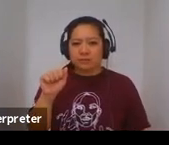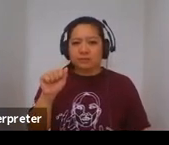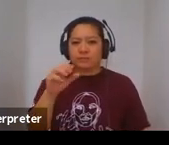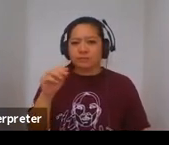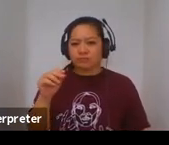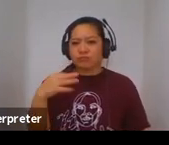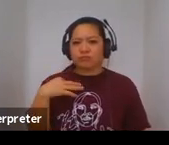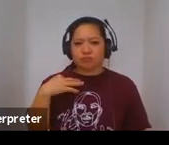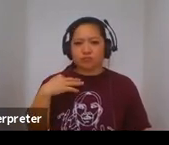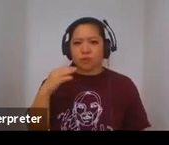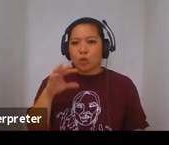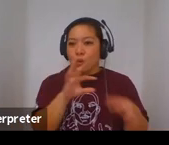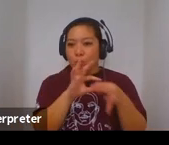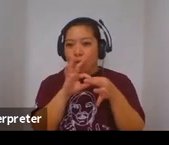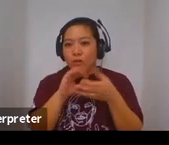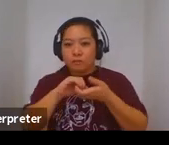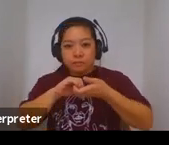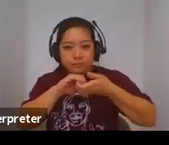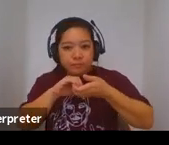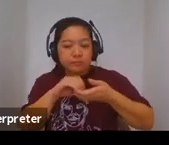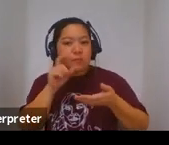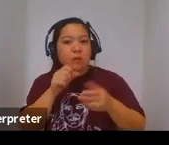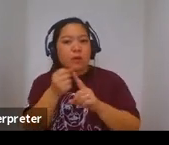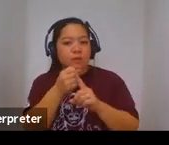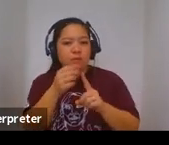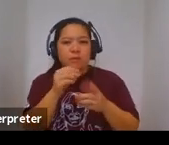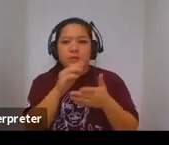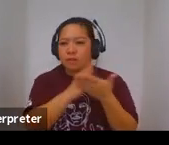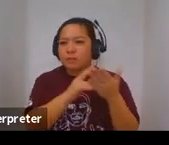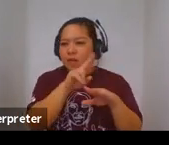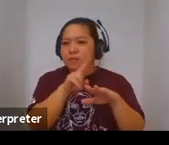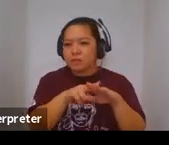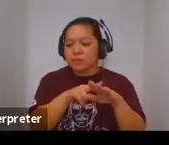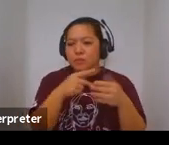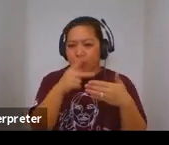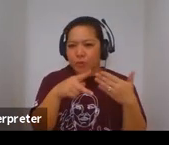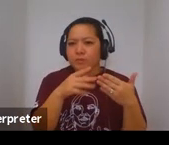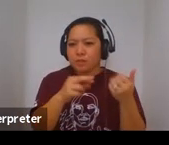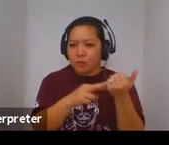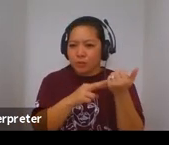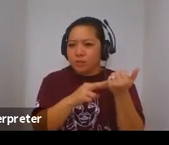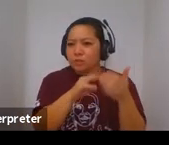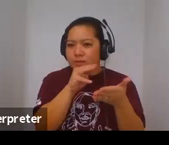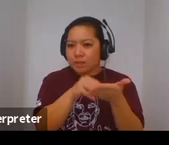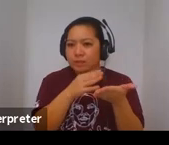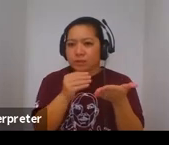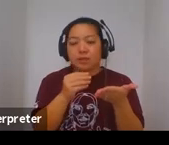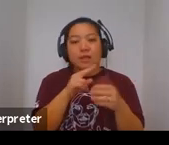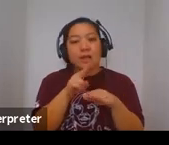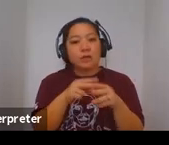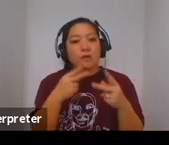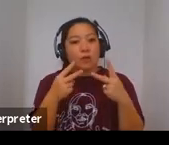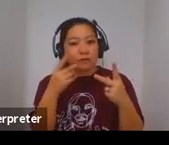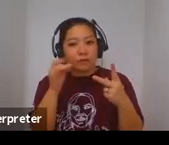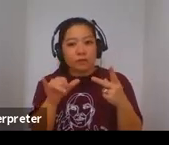Pennsylvania Coalition Against Sexual Assault, and the National Sexual Violence Resource Center as a national voice